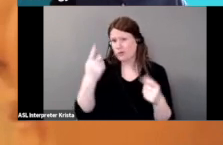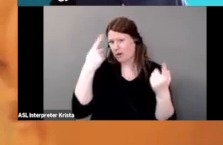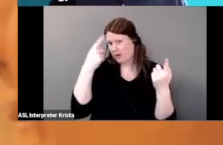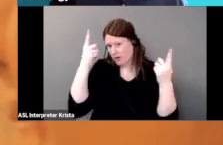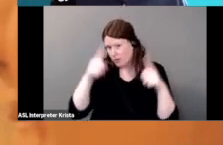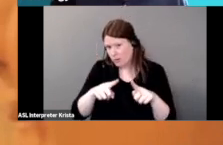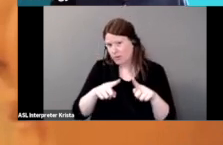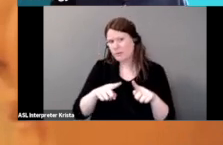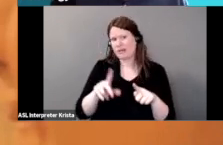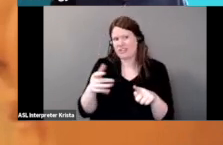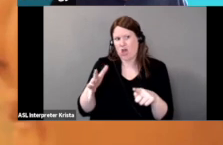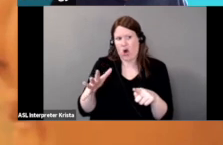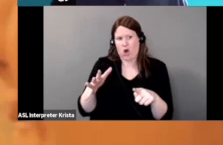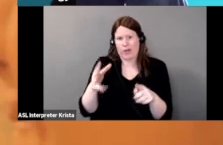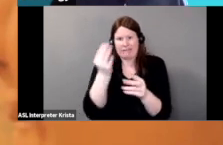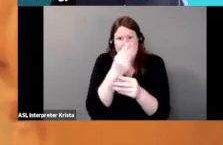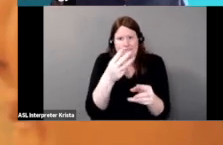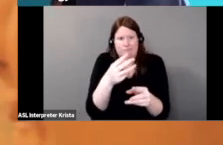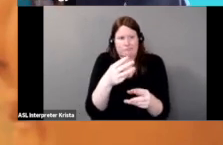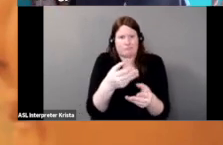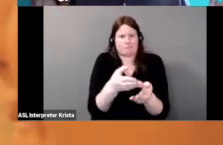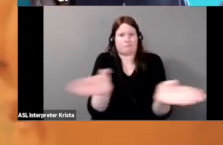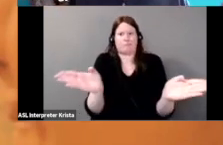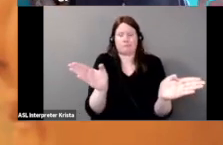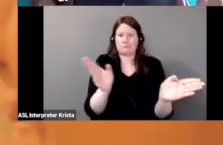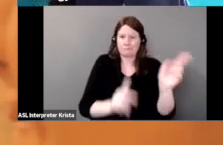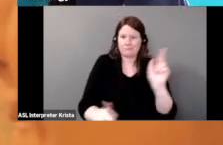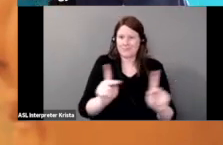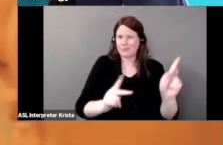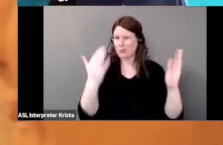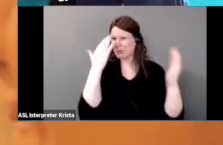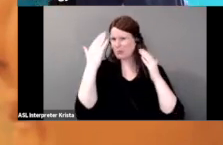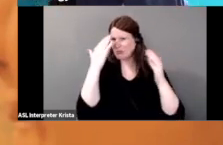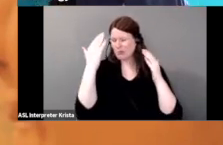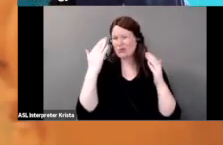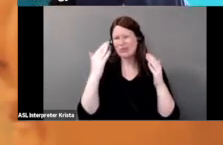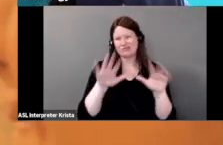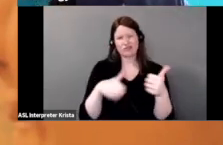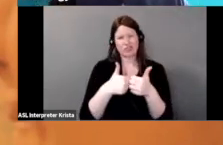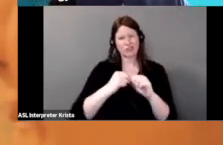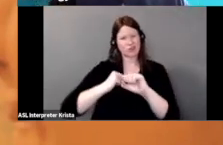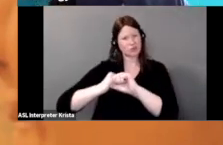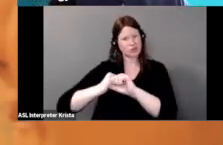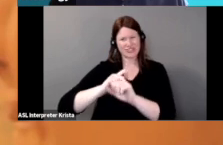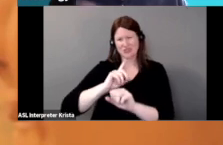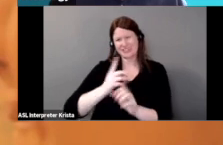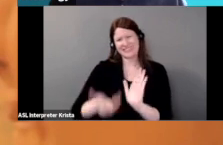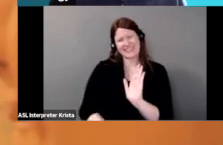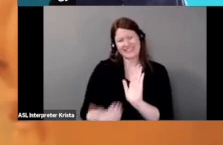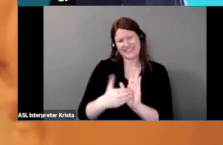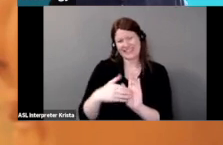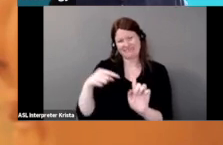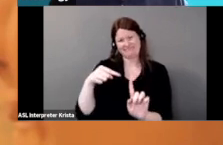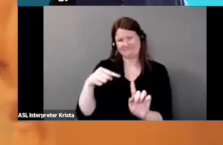may be difficult to assert. Again, it depends on the specifics, and